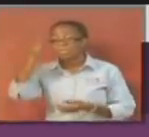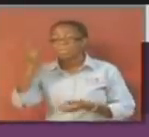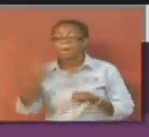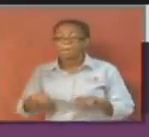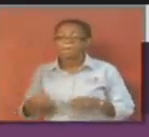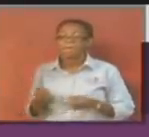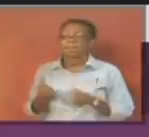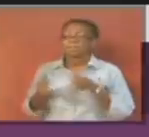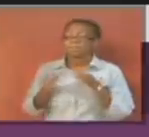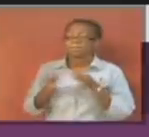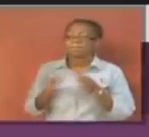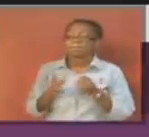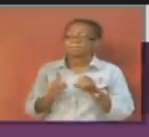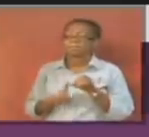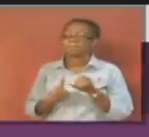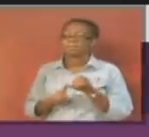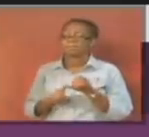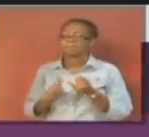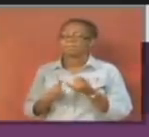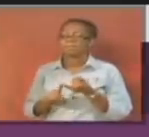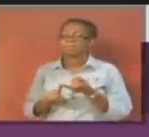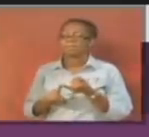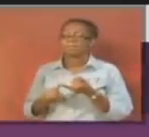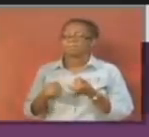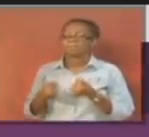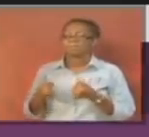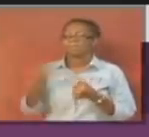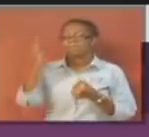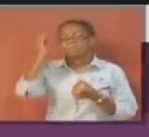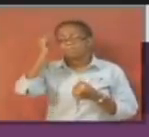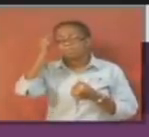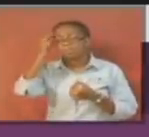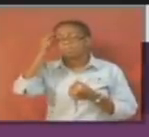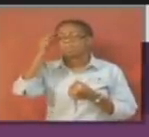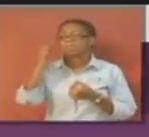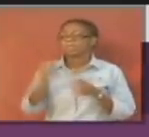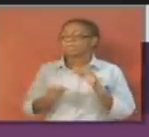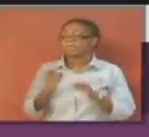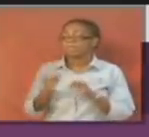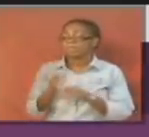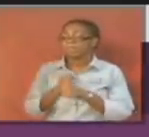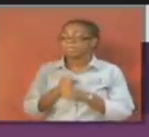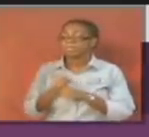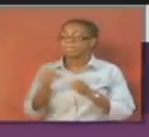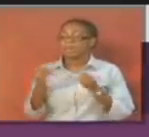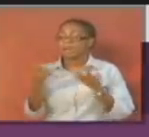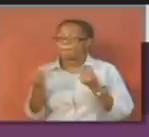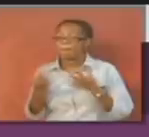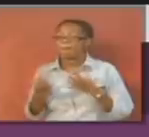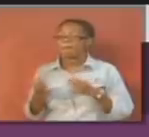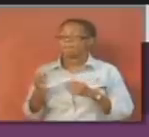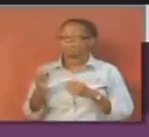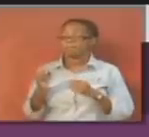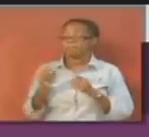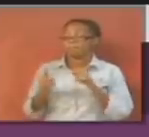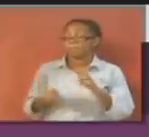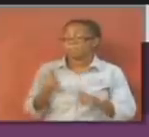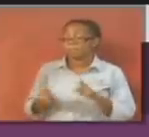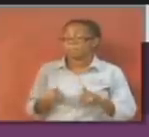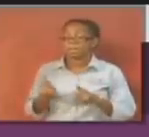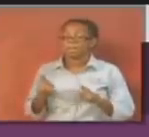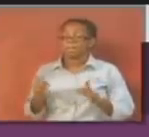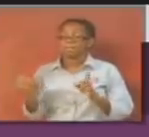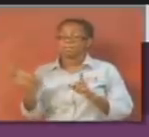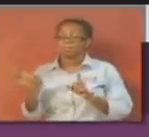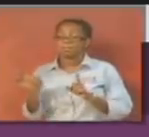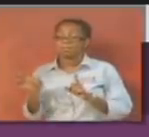5 days. I was wondering if we can get an average as to the daily number of cases being mapped to that